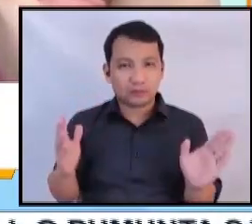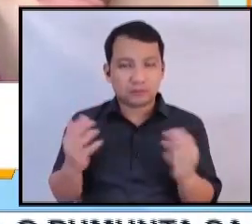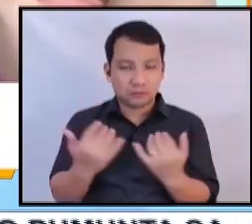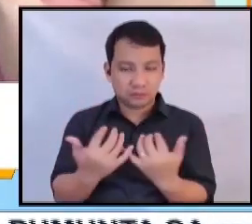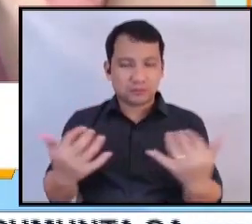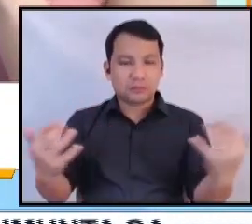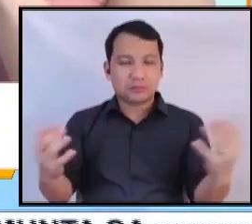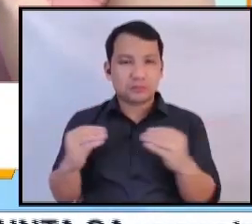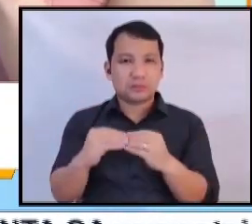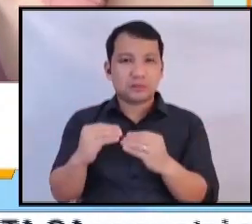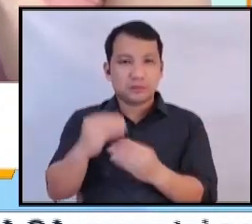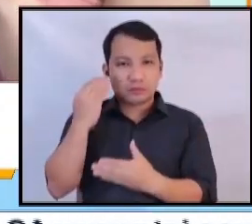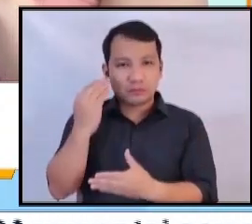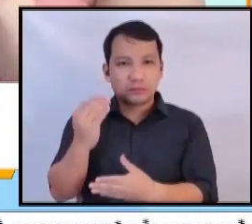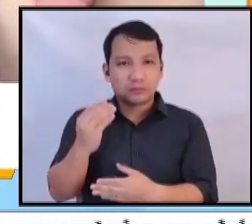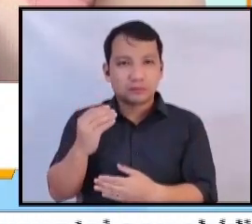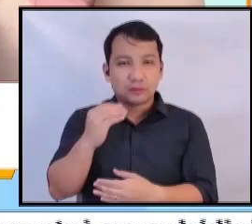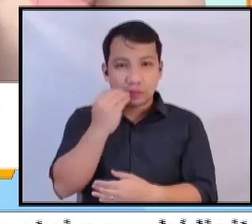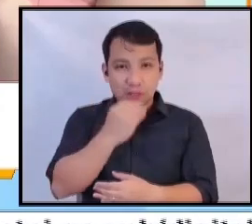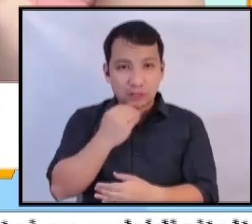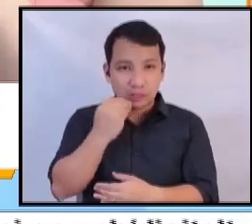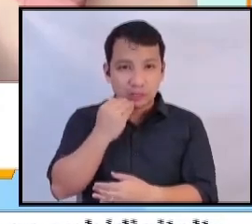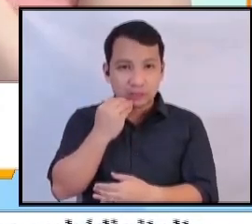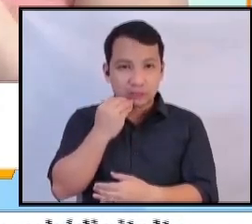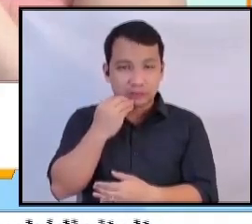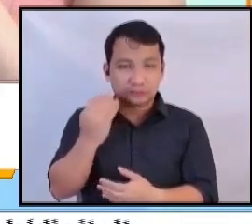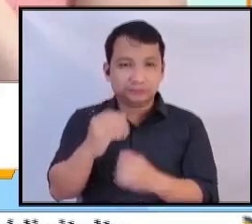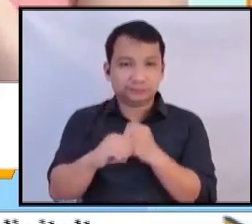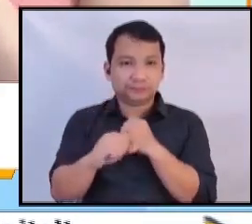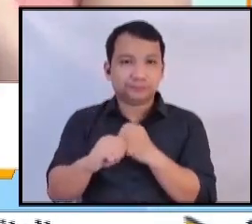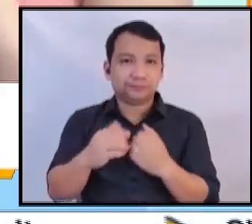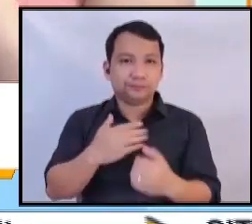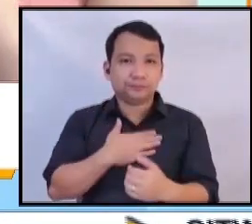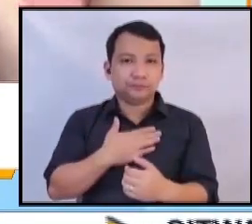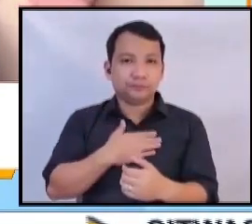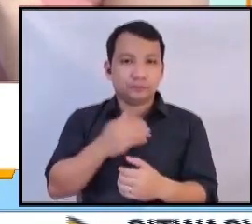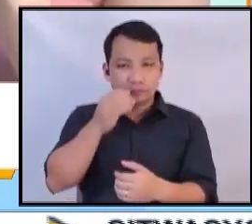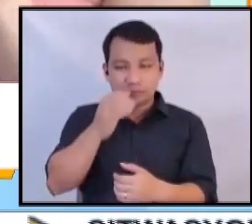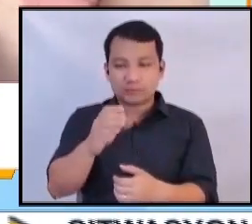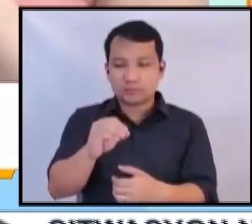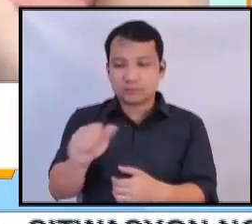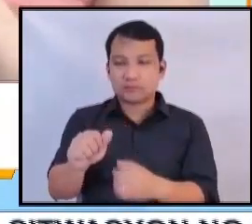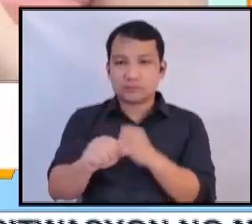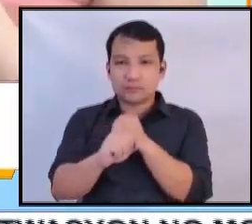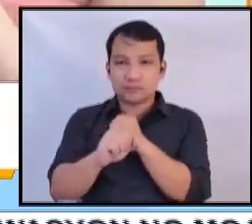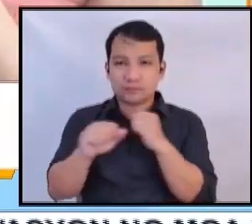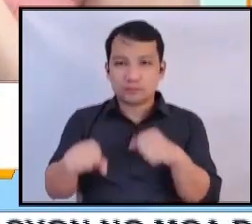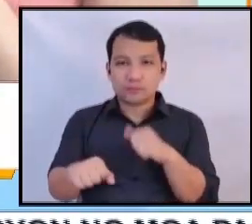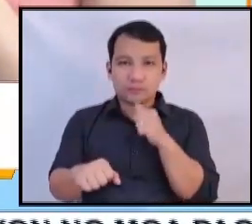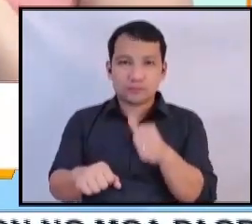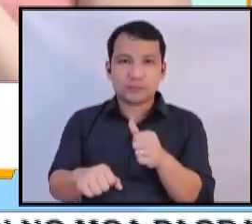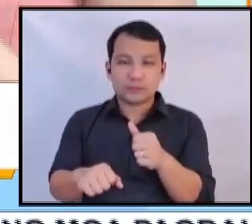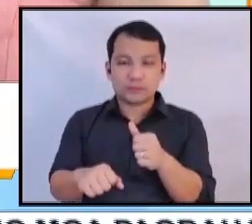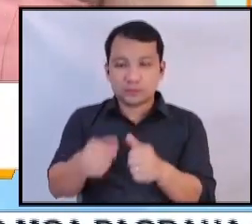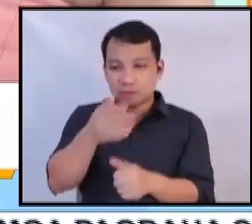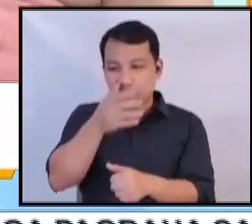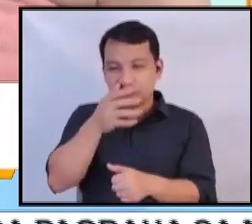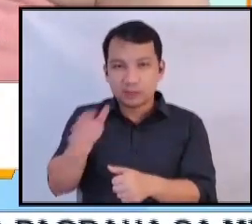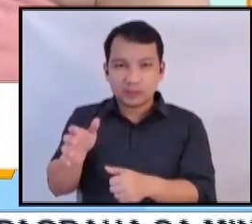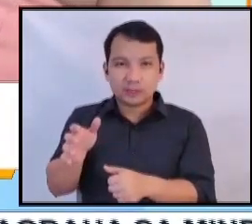oral health, and to also advocate for my co-dentist that hindi dapat na de-neglect yung oral health. Alam